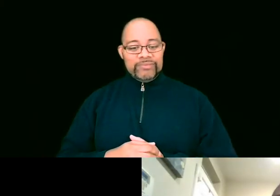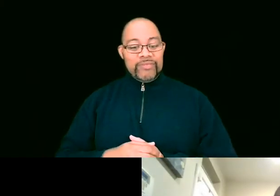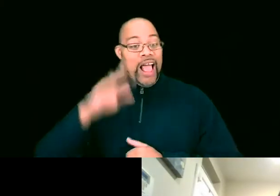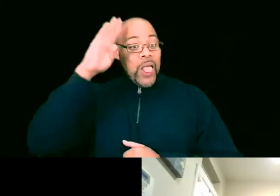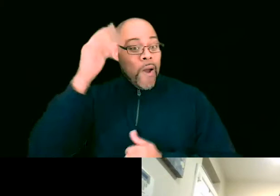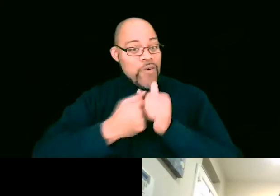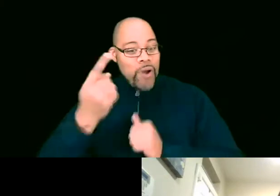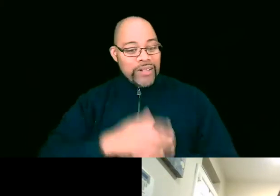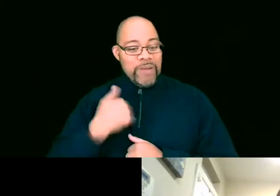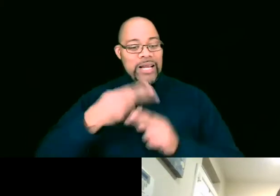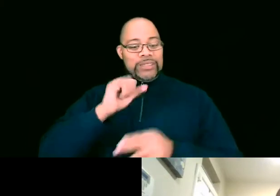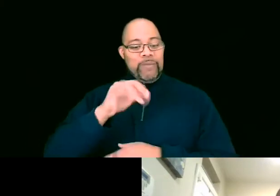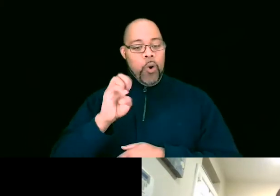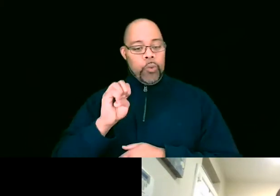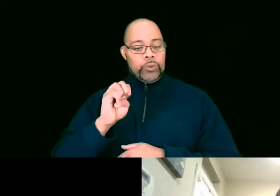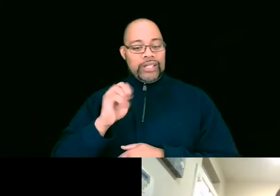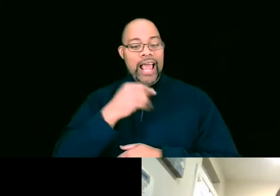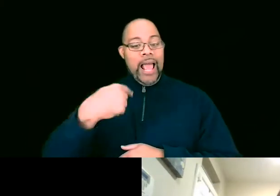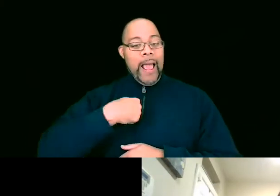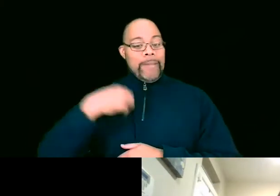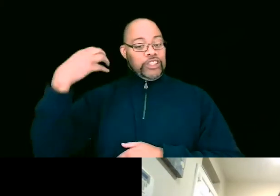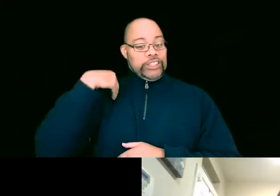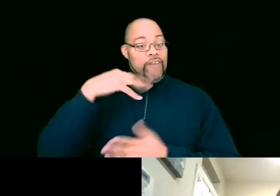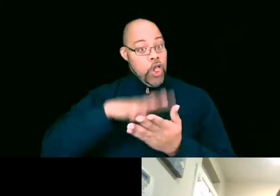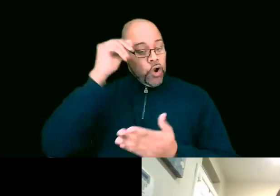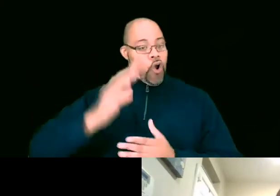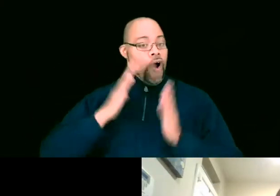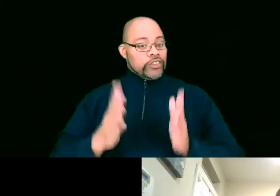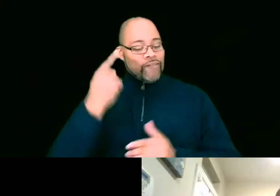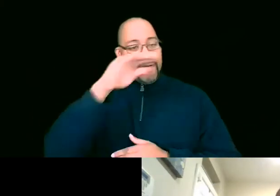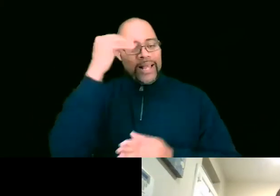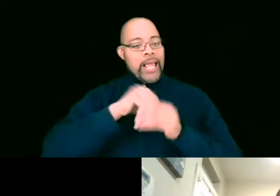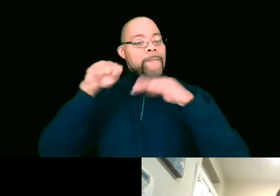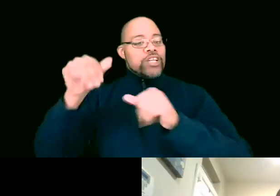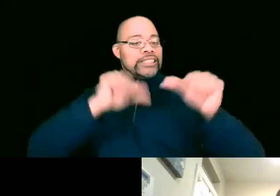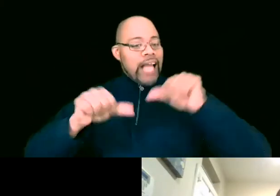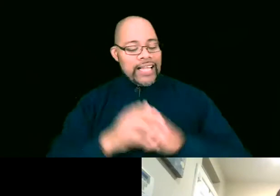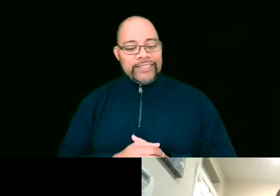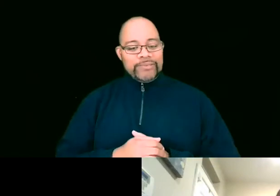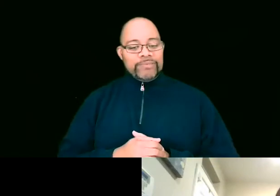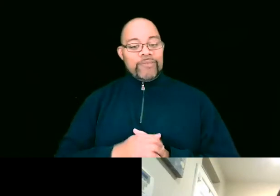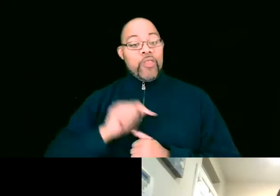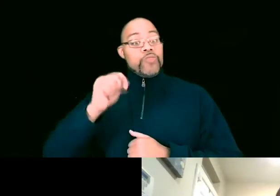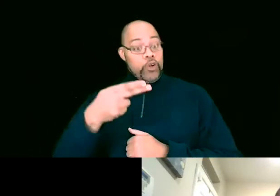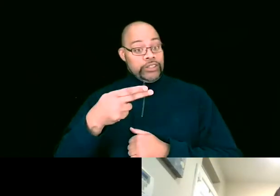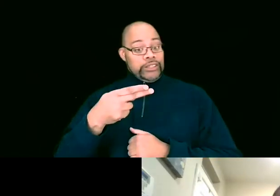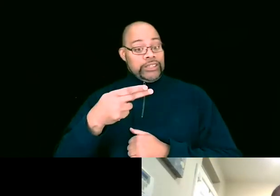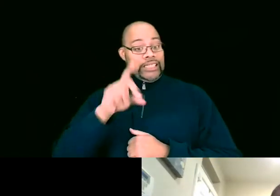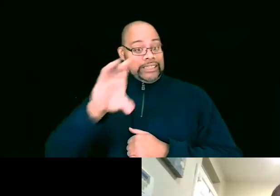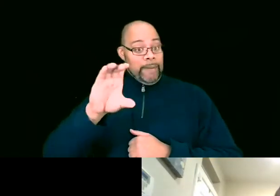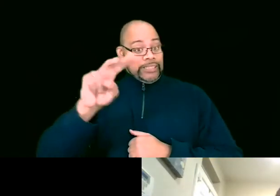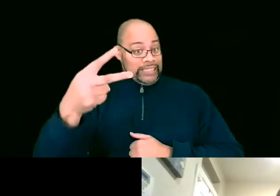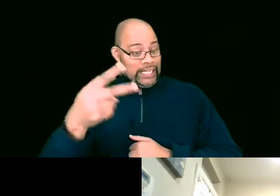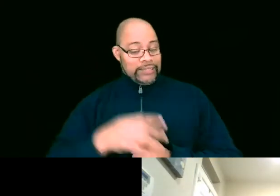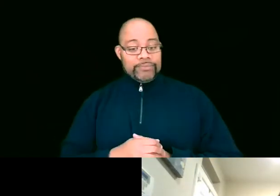Hello, everybody. My name is Simone, and I am the Chief Learning Officer for Black and Marine Science. Thursday, December